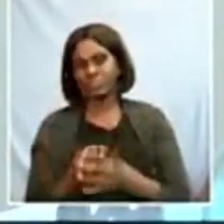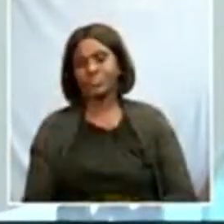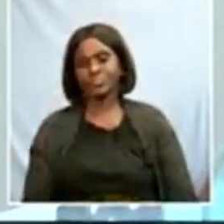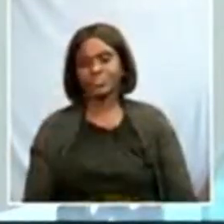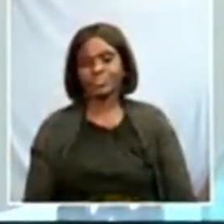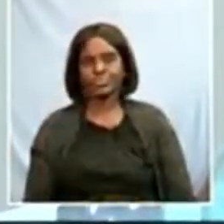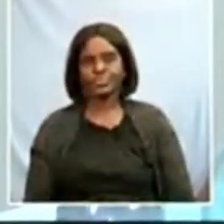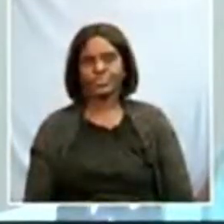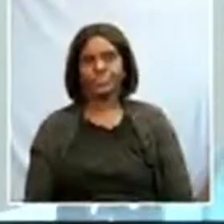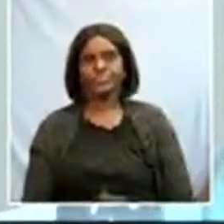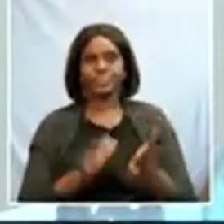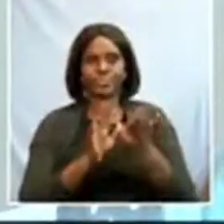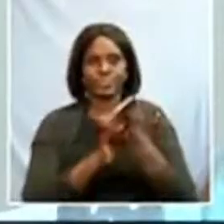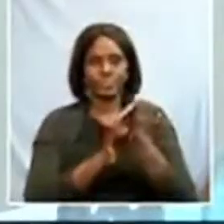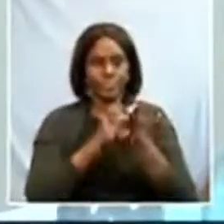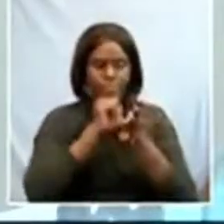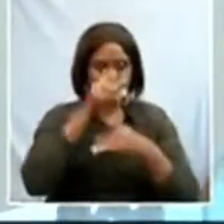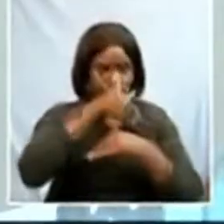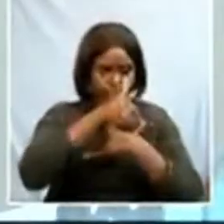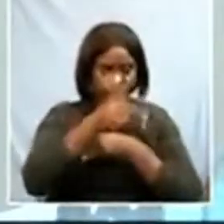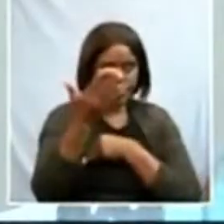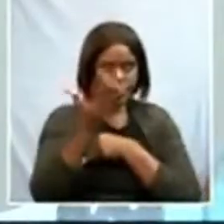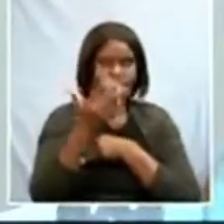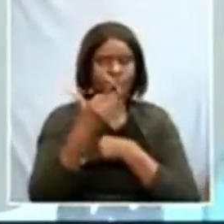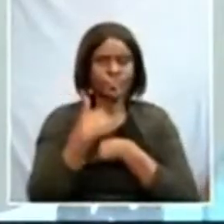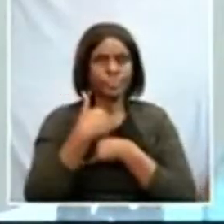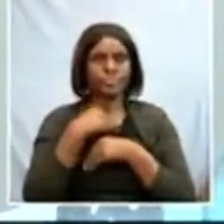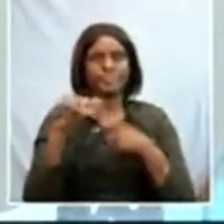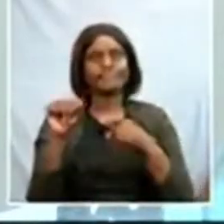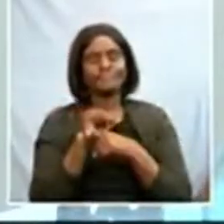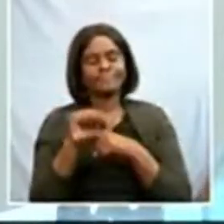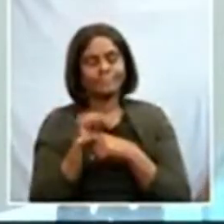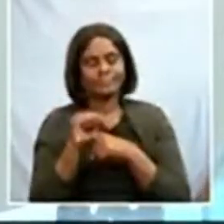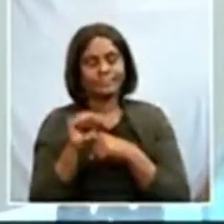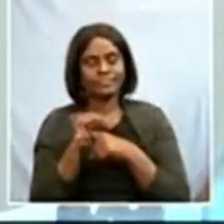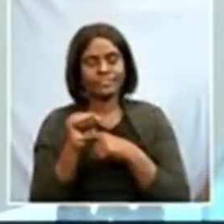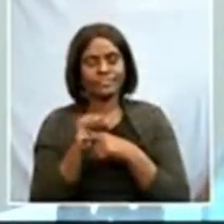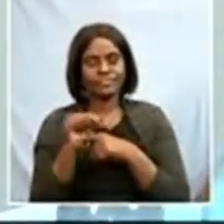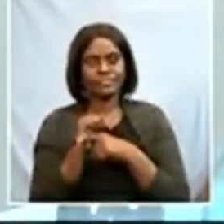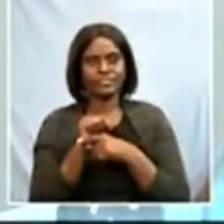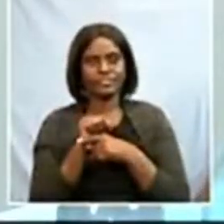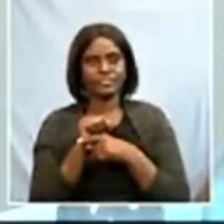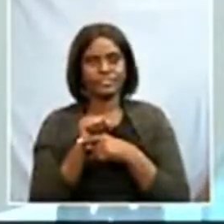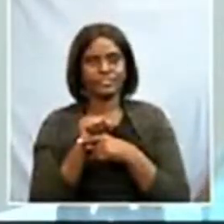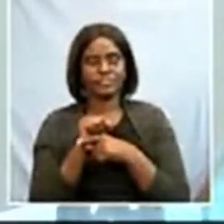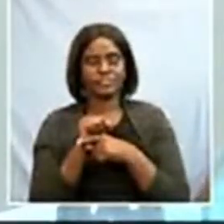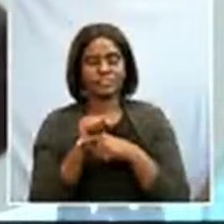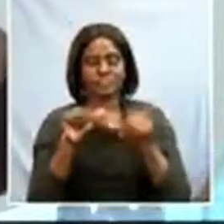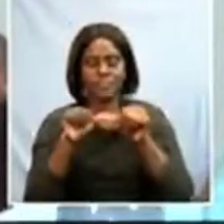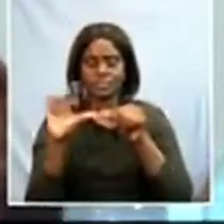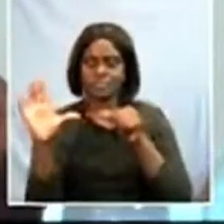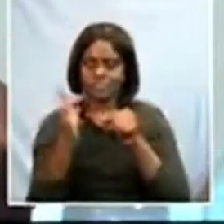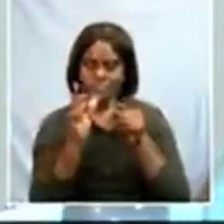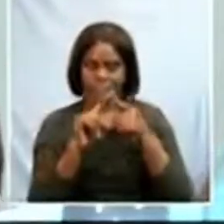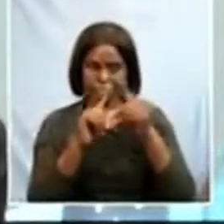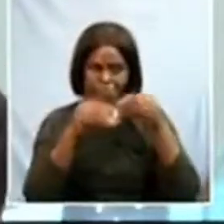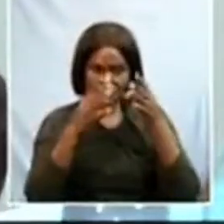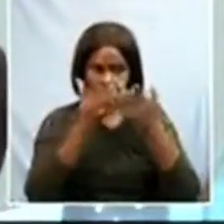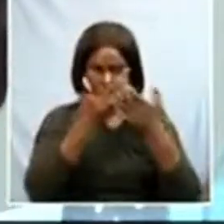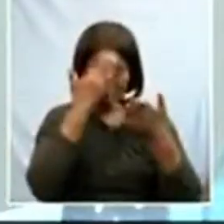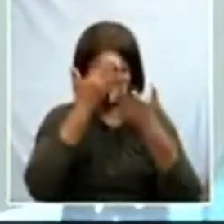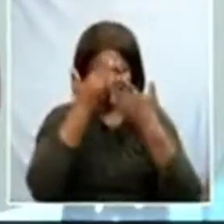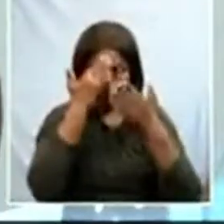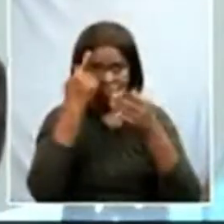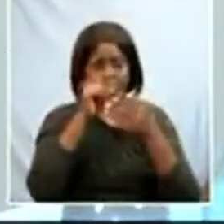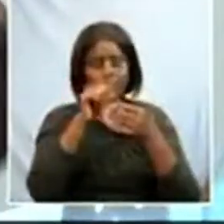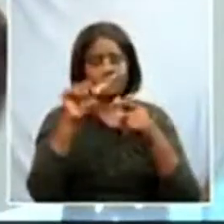A school is not registered to undertake courses, and you still go ahead to give them students